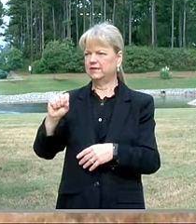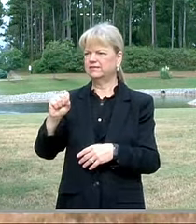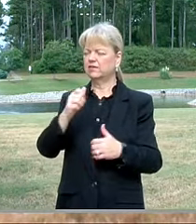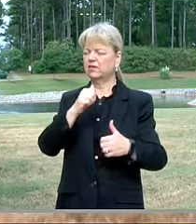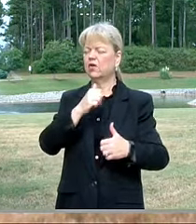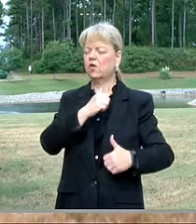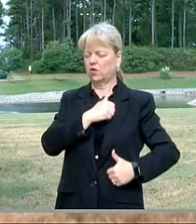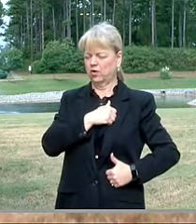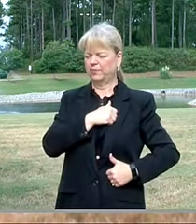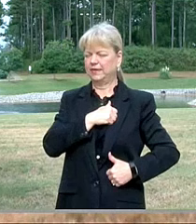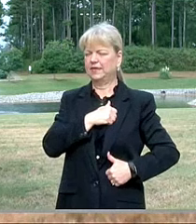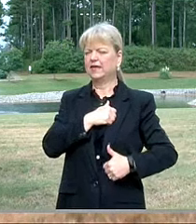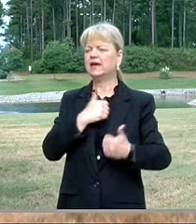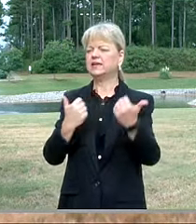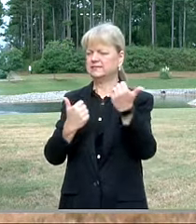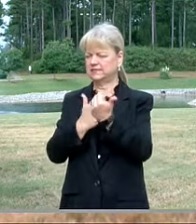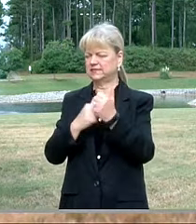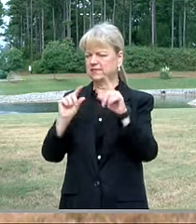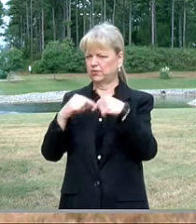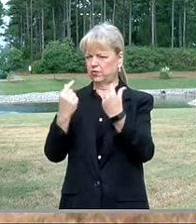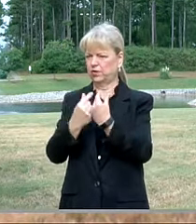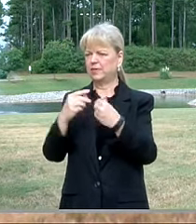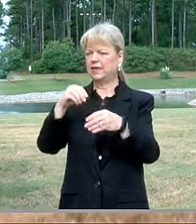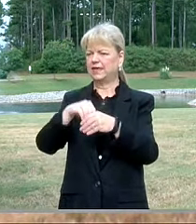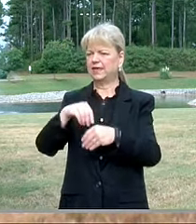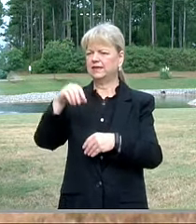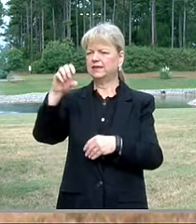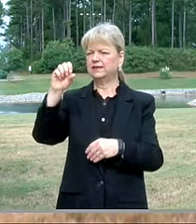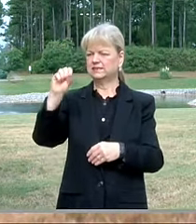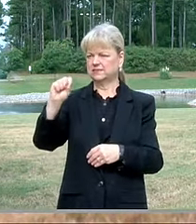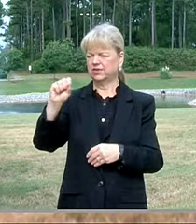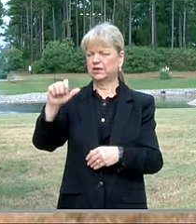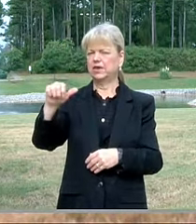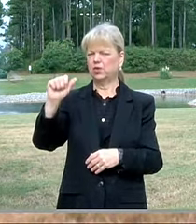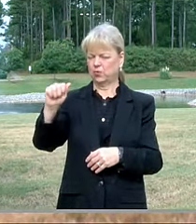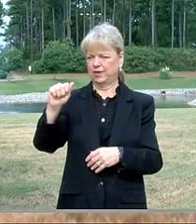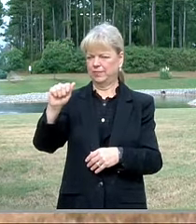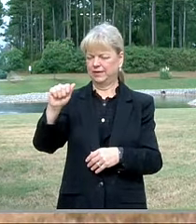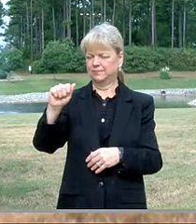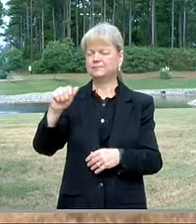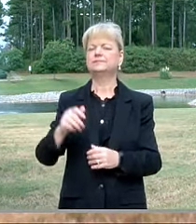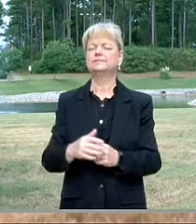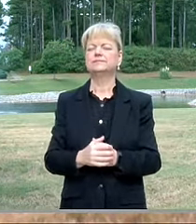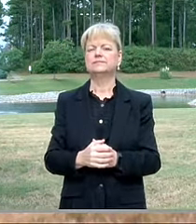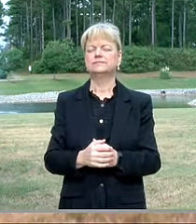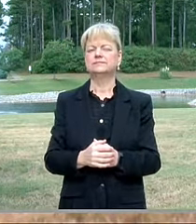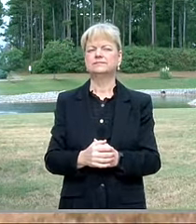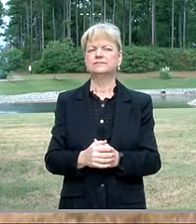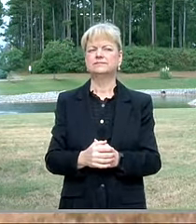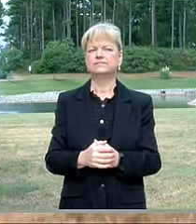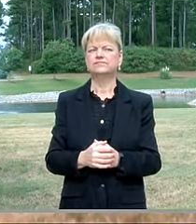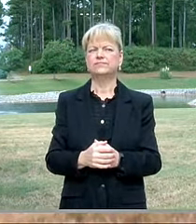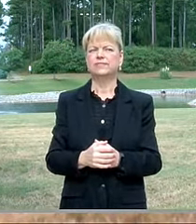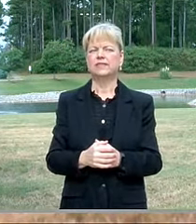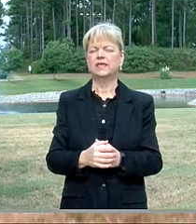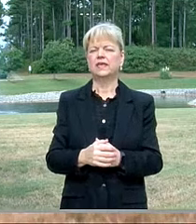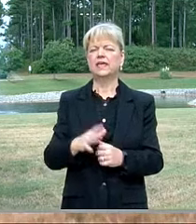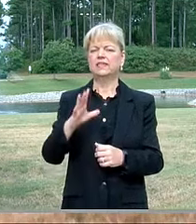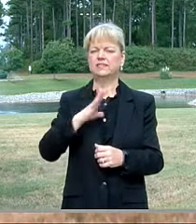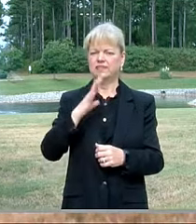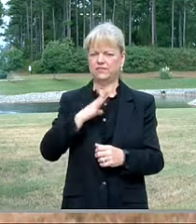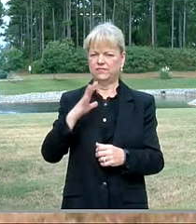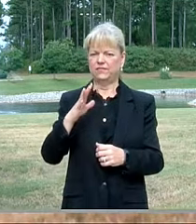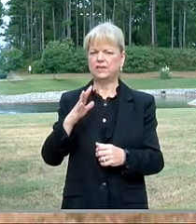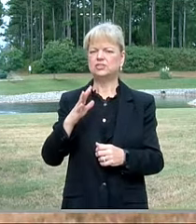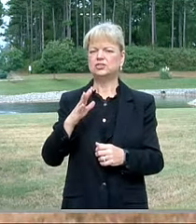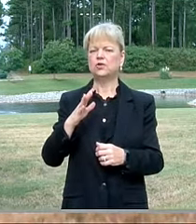Military Assistance Group, headquartered in Saudi Arabia, led by Colonel Jason Niffen. The official party for